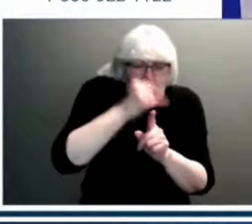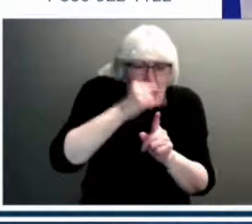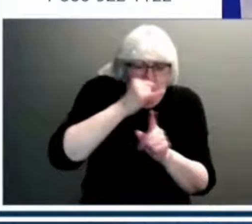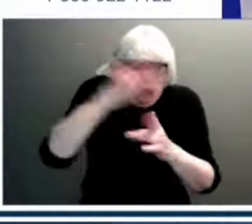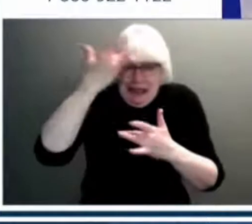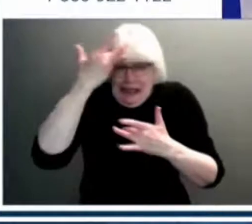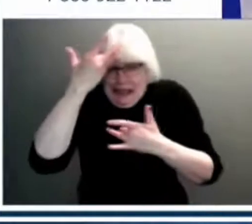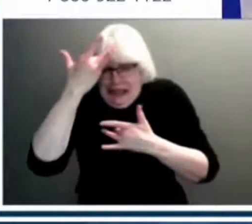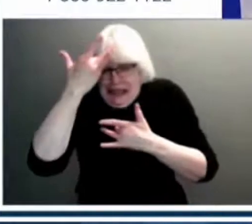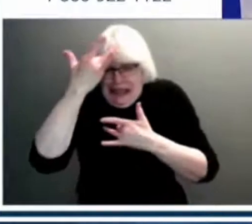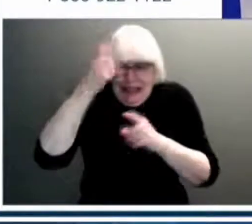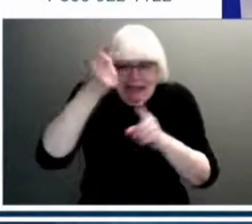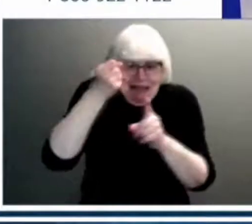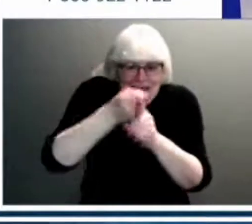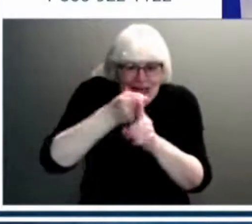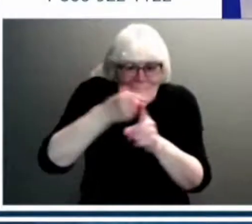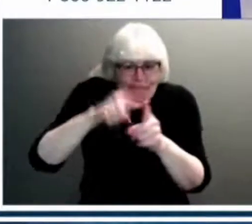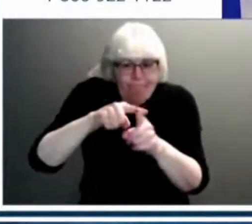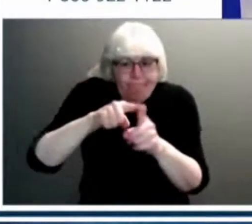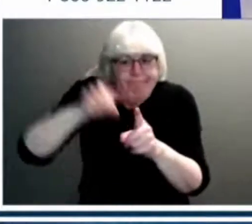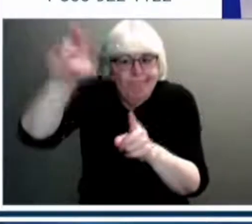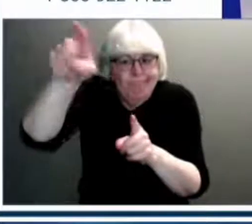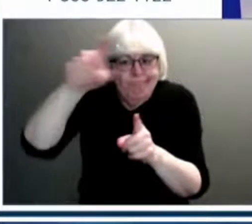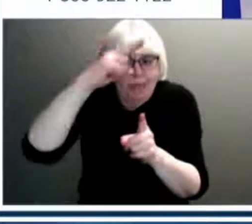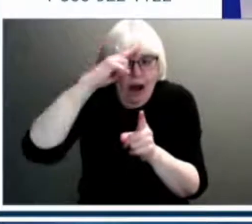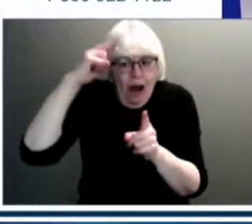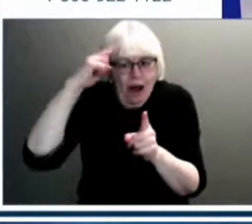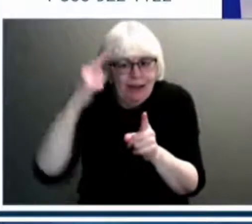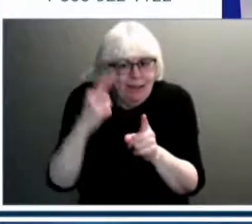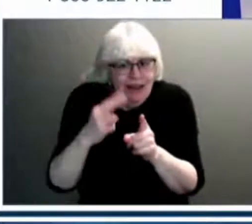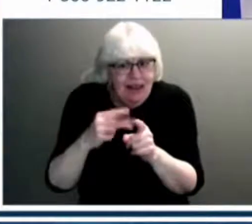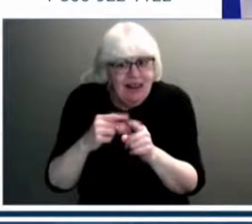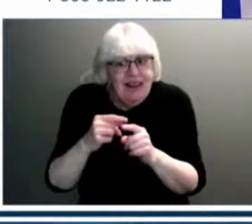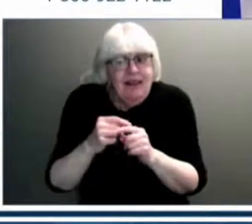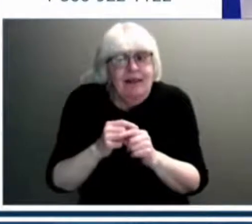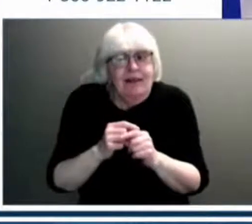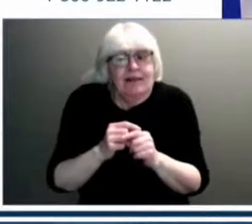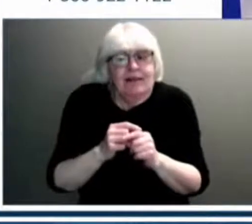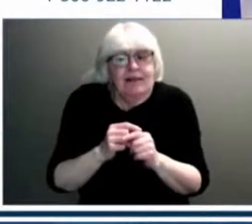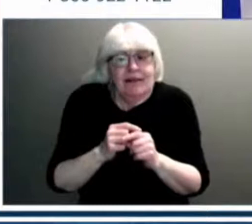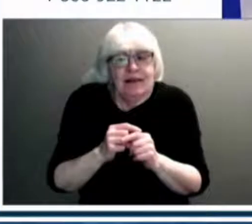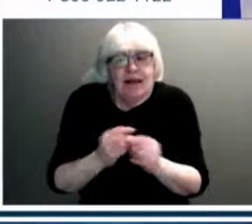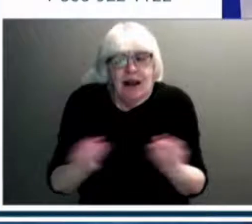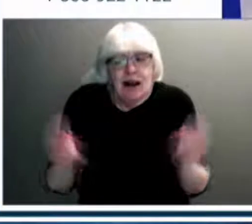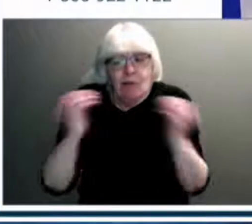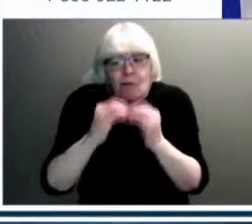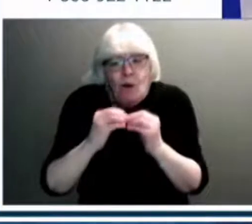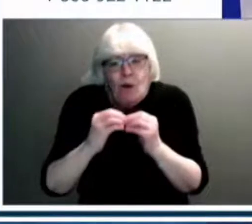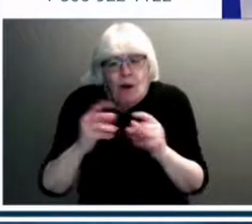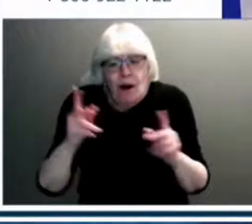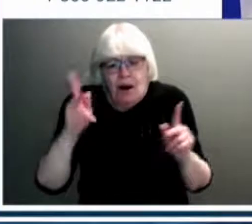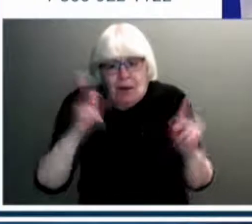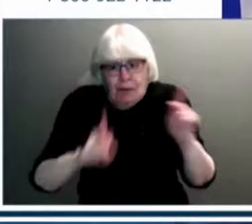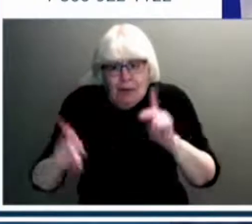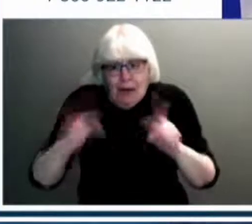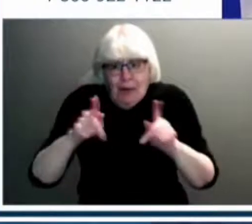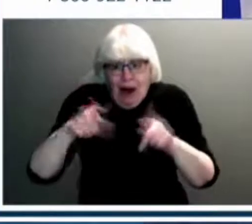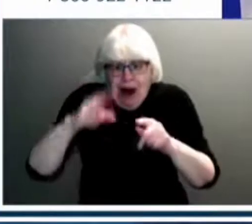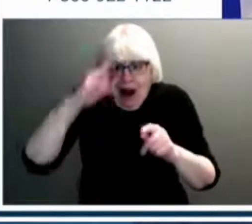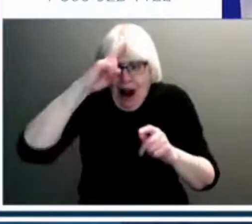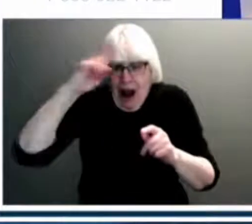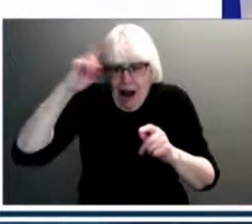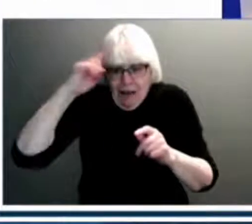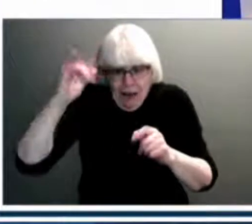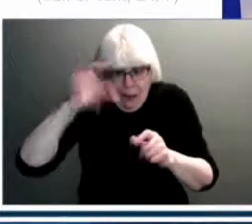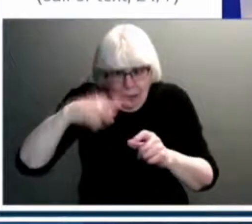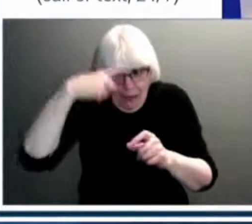hospital with COVID and have other reasons for being in the hospital, but for these briefings in particular,